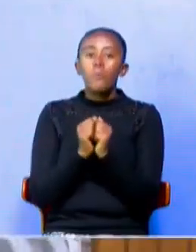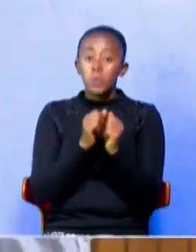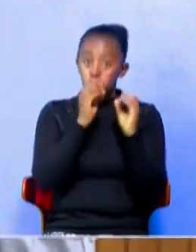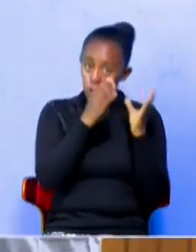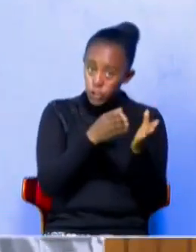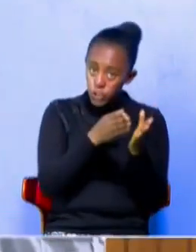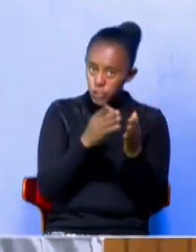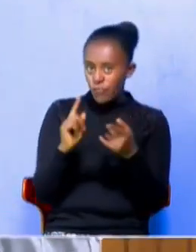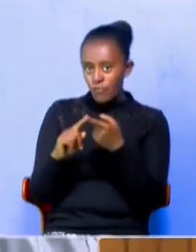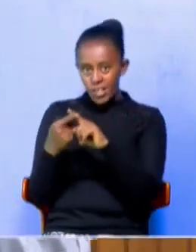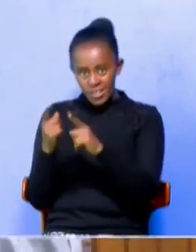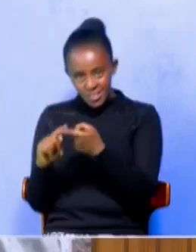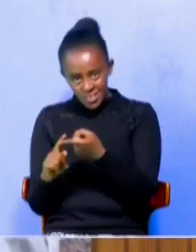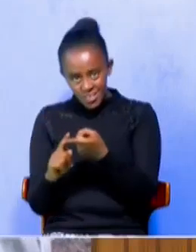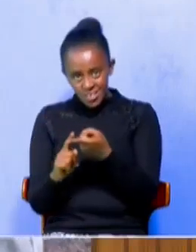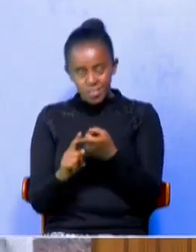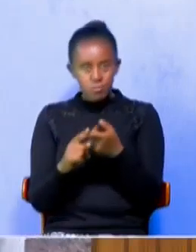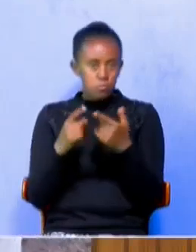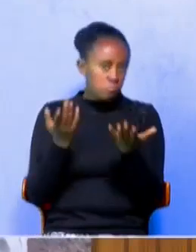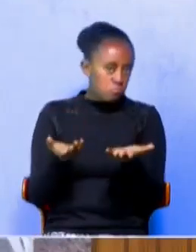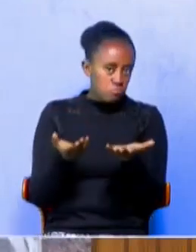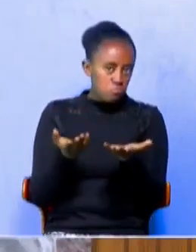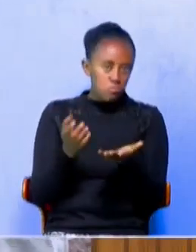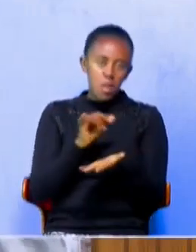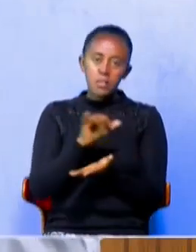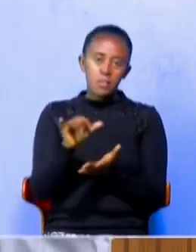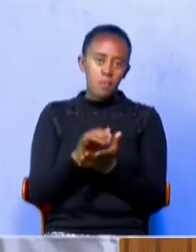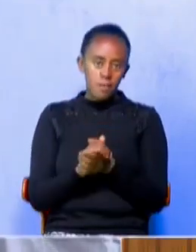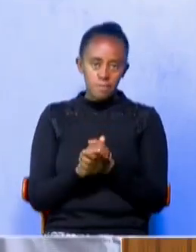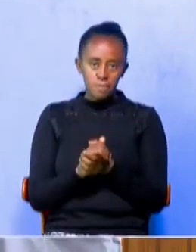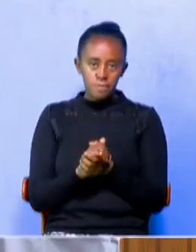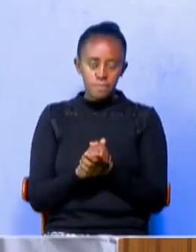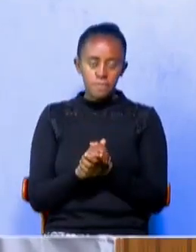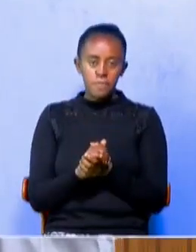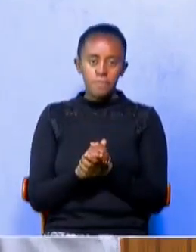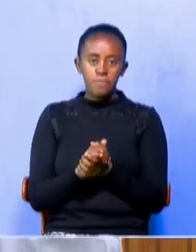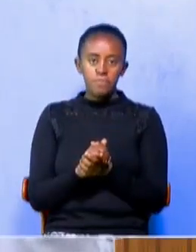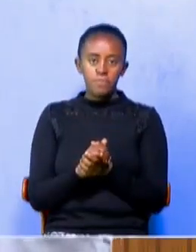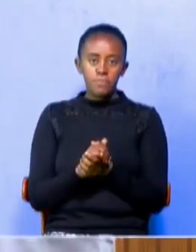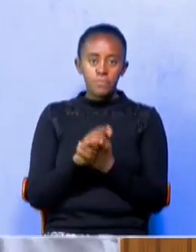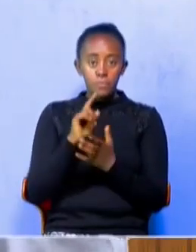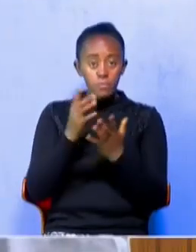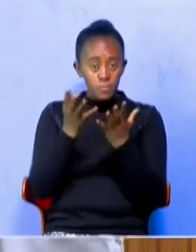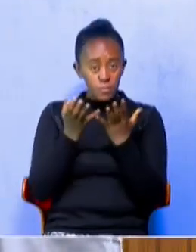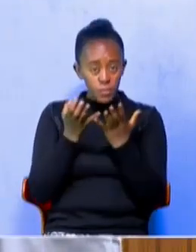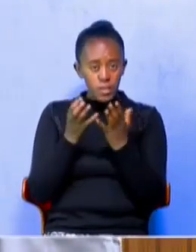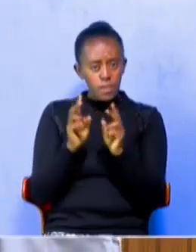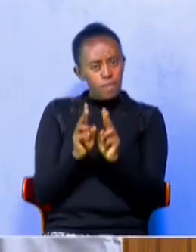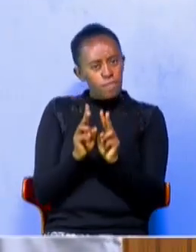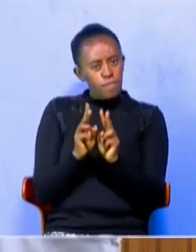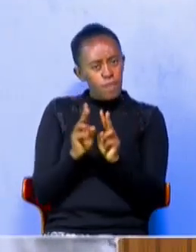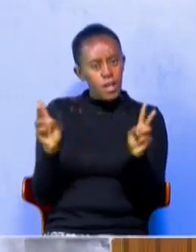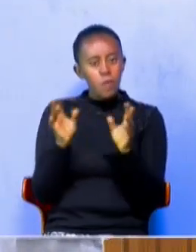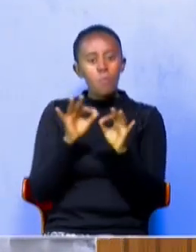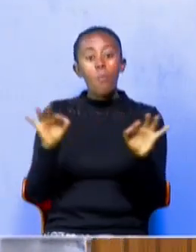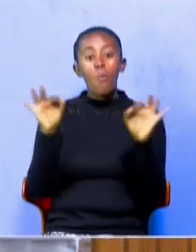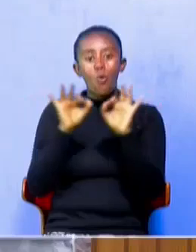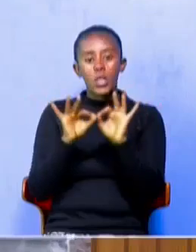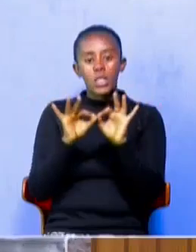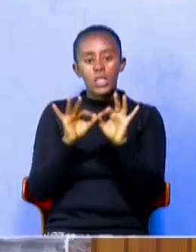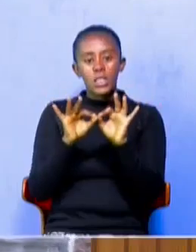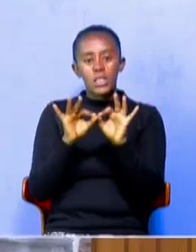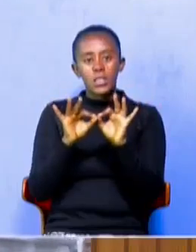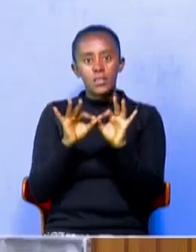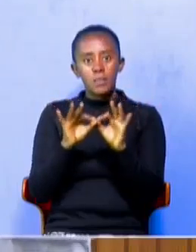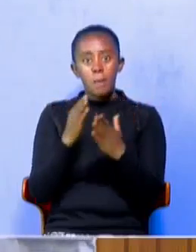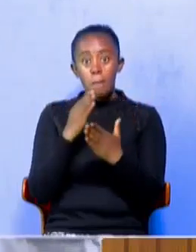with your friends, with your parents, etc. But I want to make you very important parts of